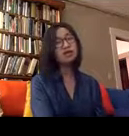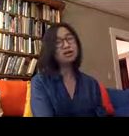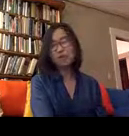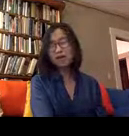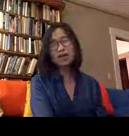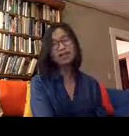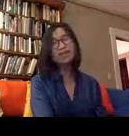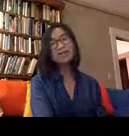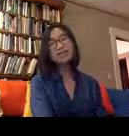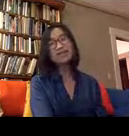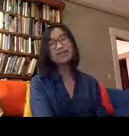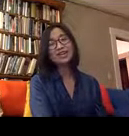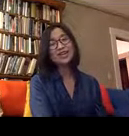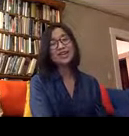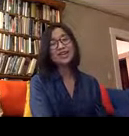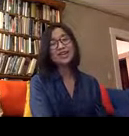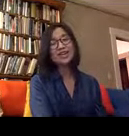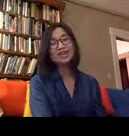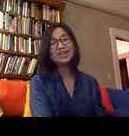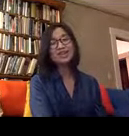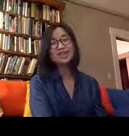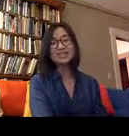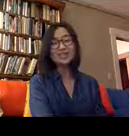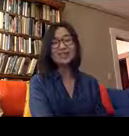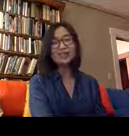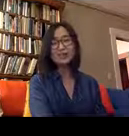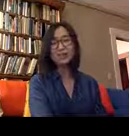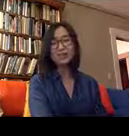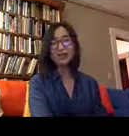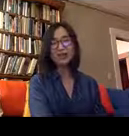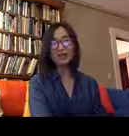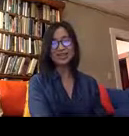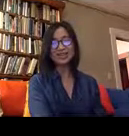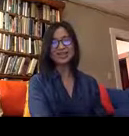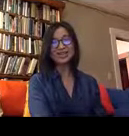and making. So it's, you can move on more.